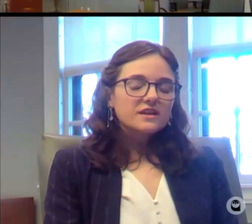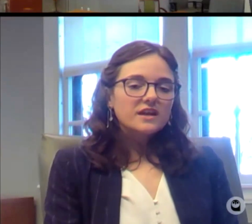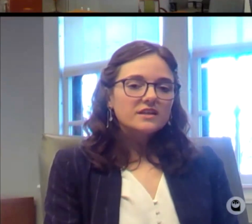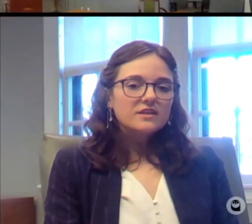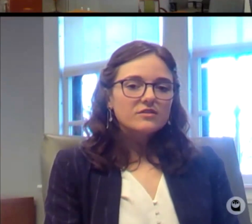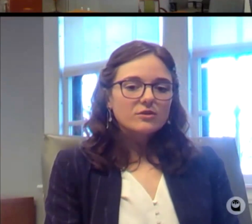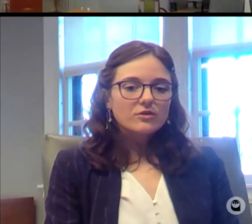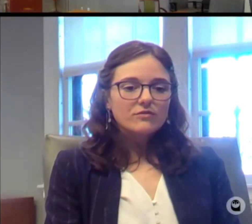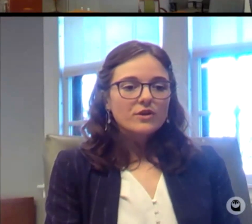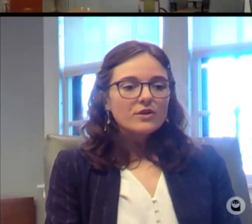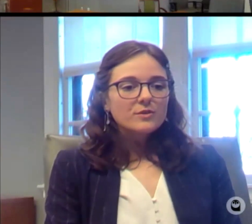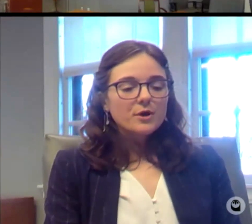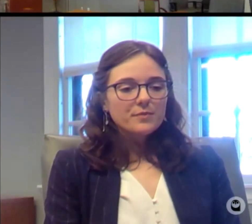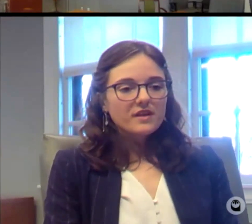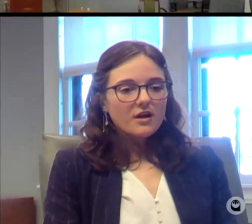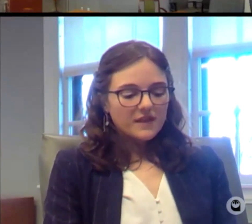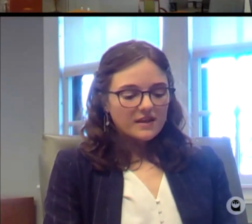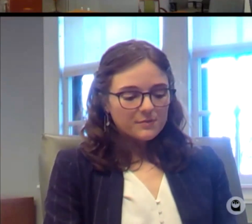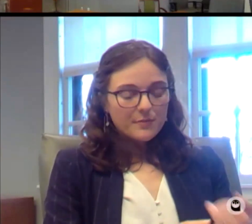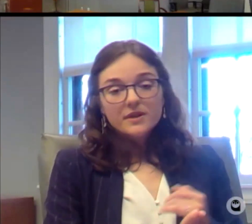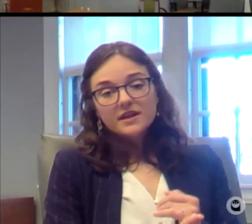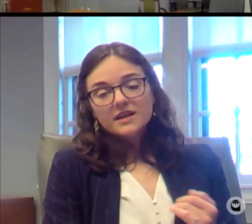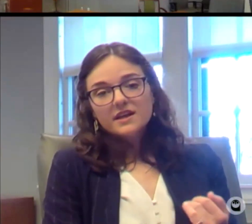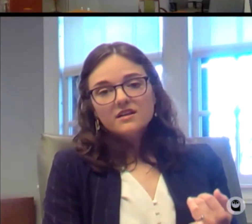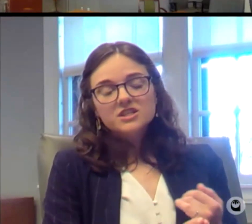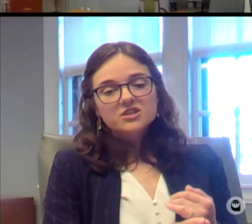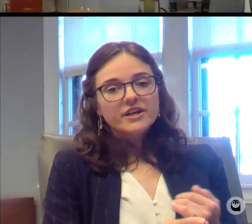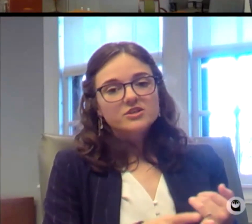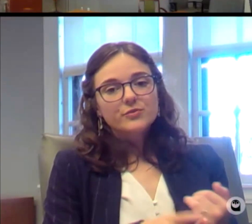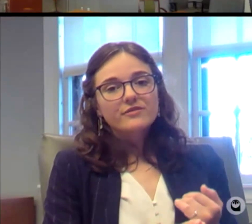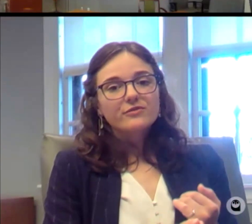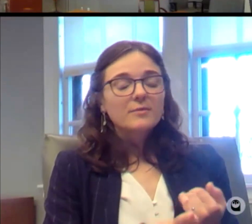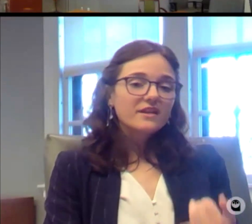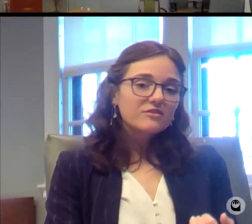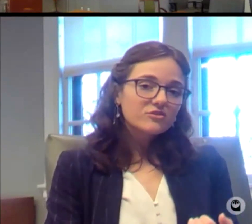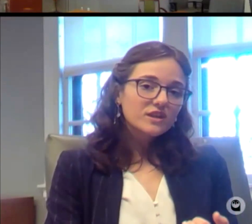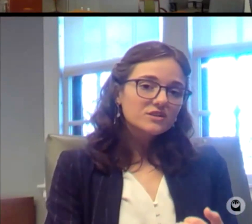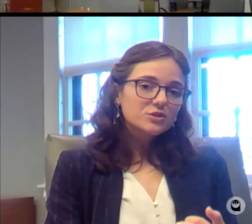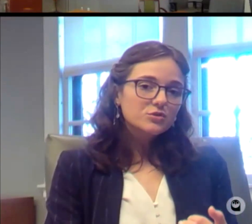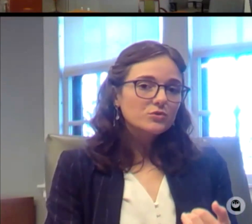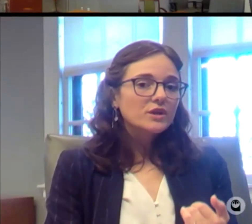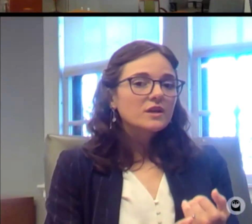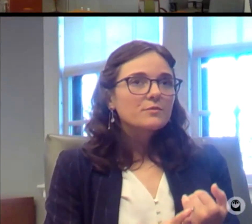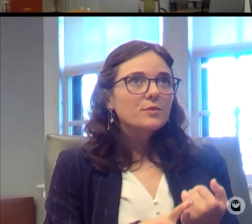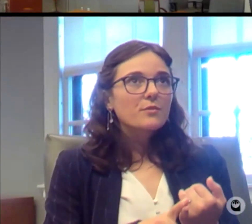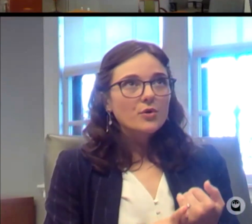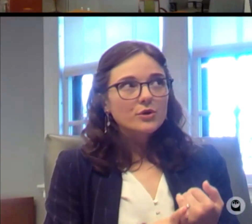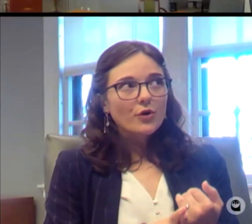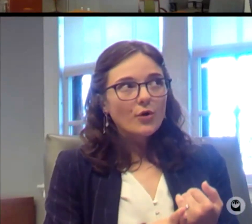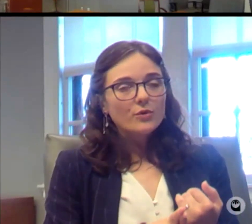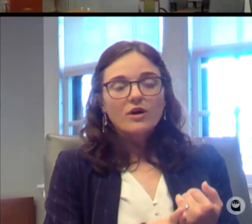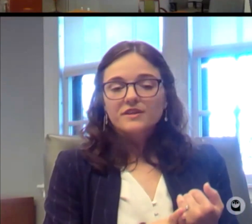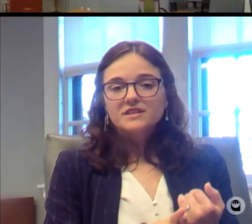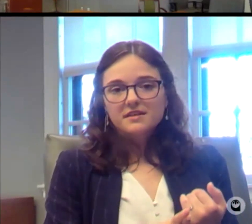cultural genocide can serve the purpose of, yes, promoting an ideology and trying to reframe history to